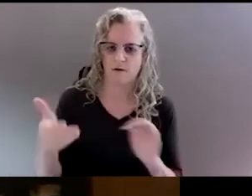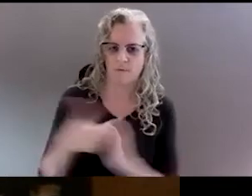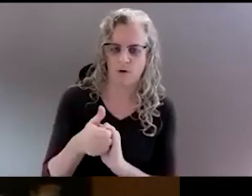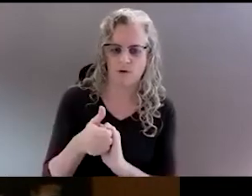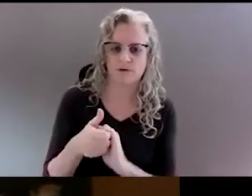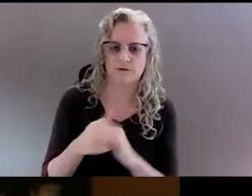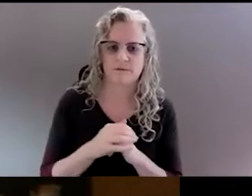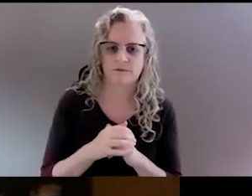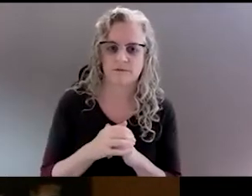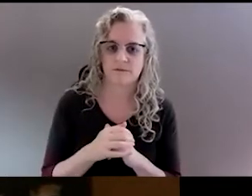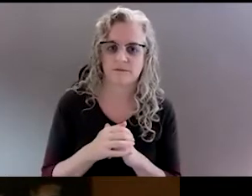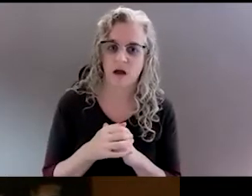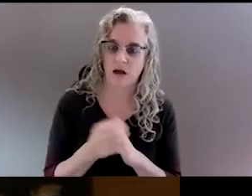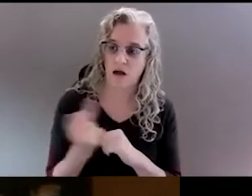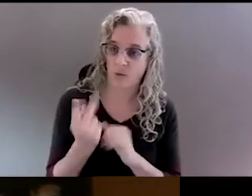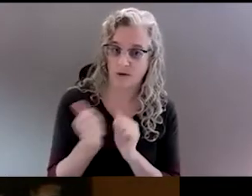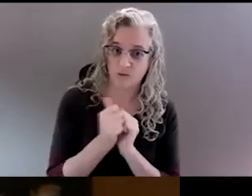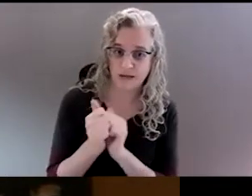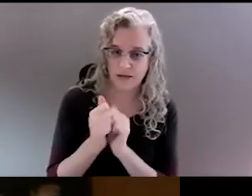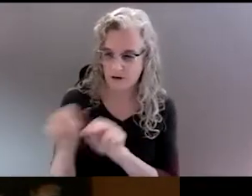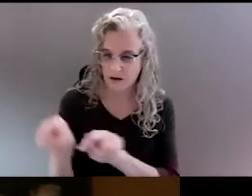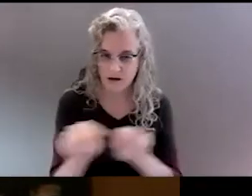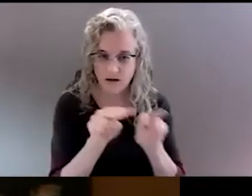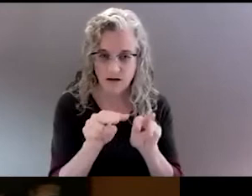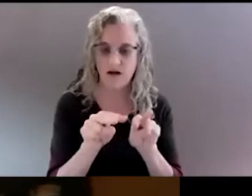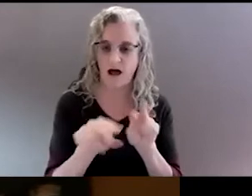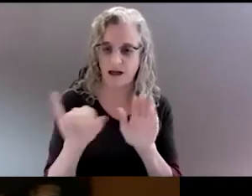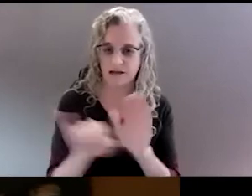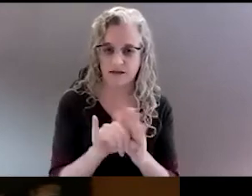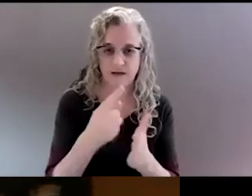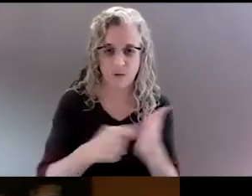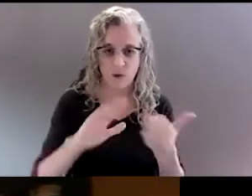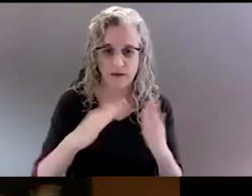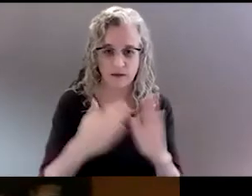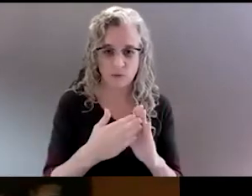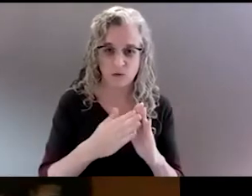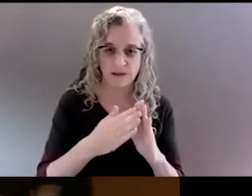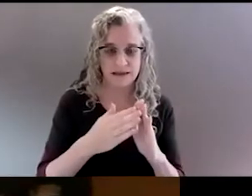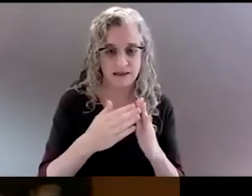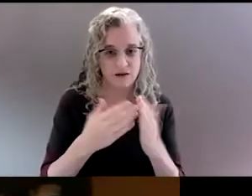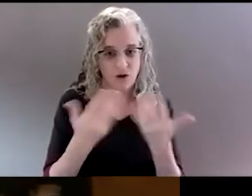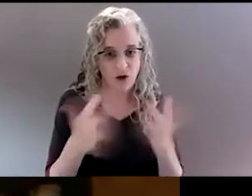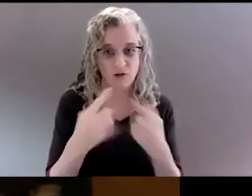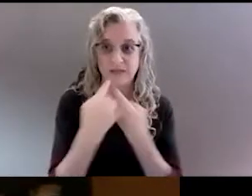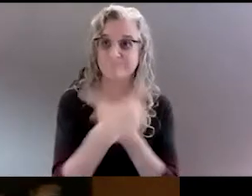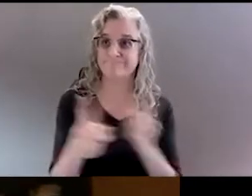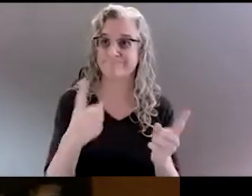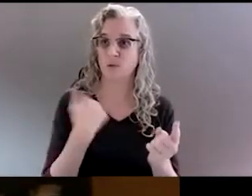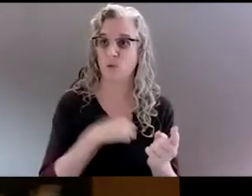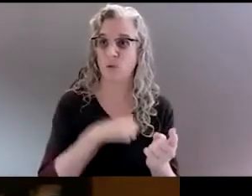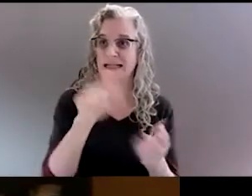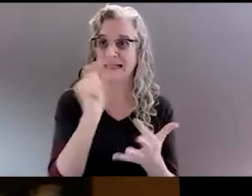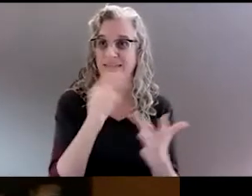the community has already said that it needs? And two, are we actually doing the work in order to